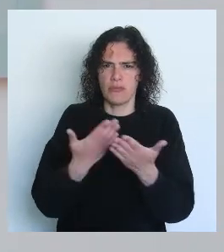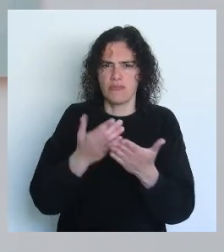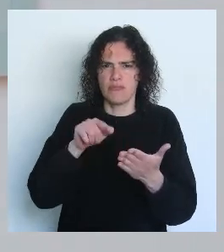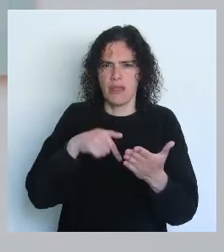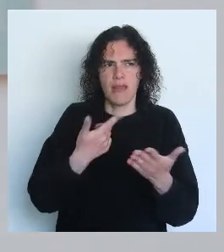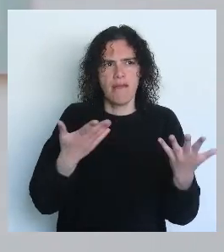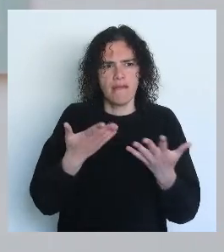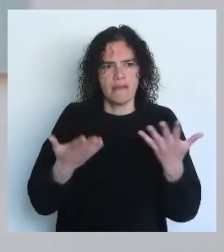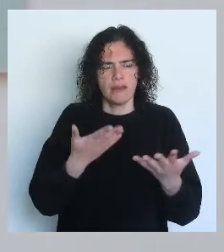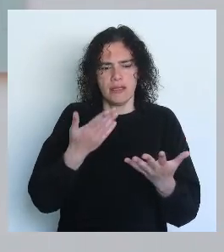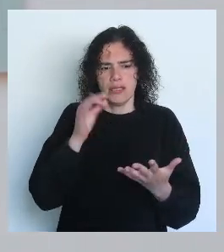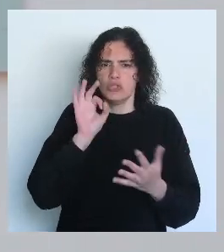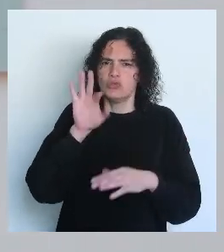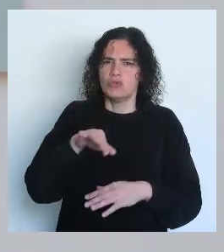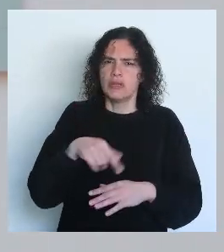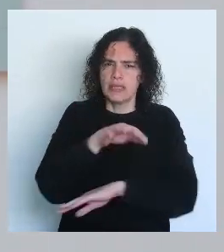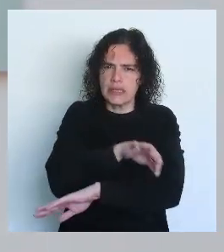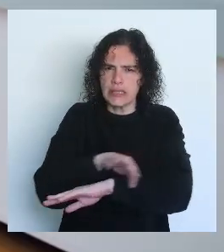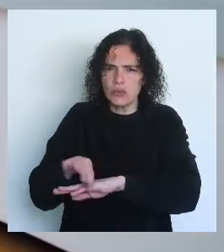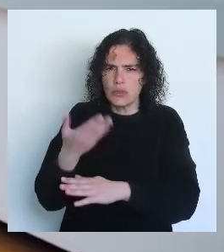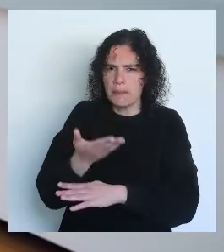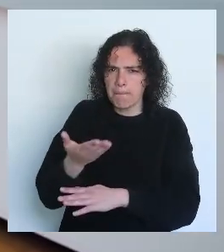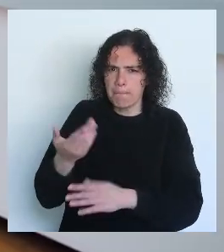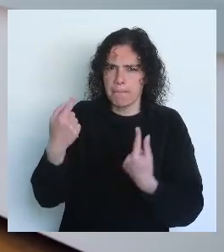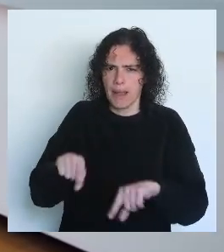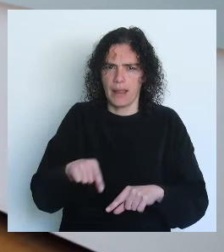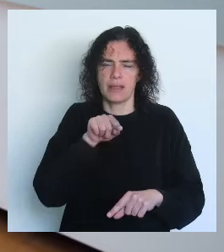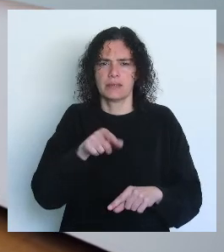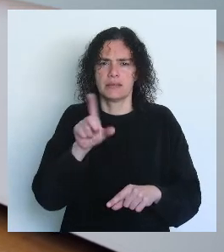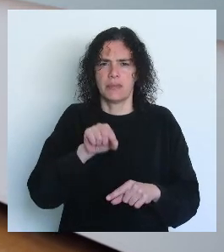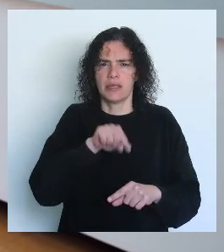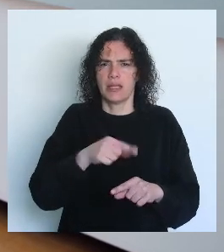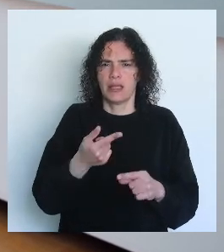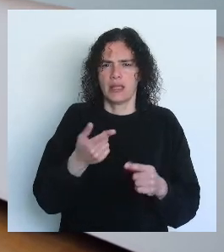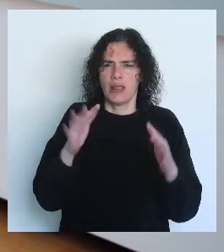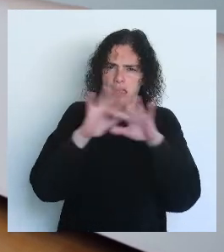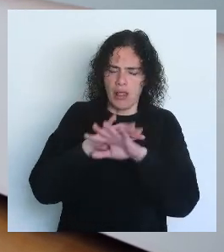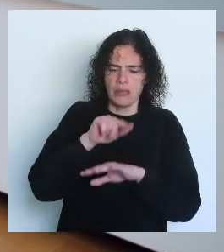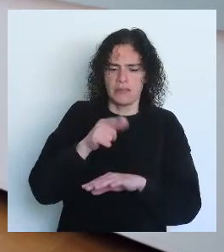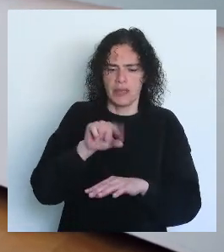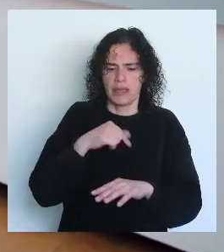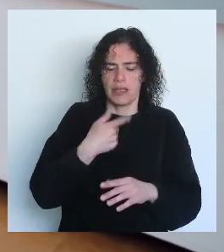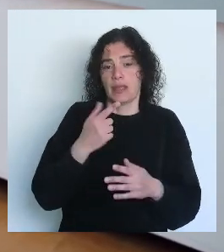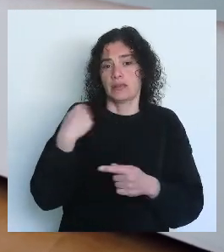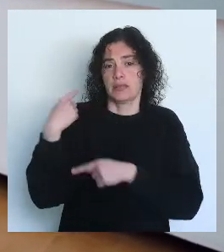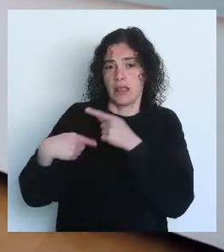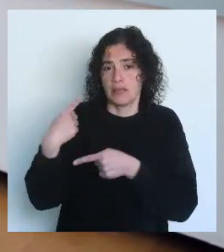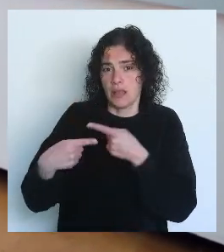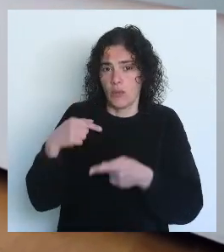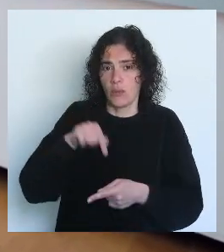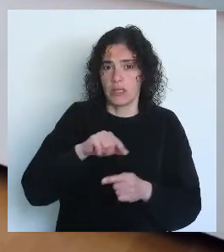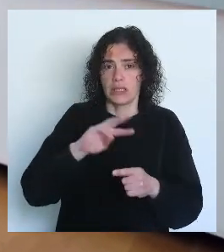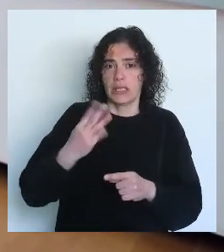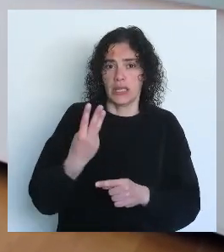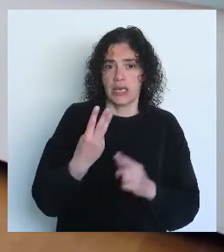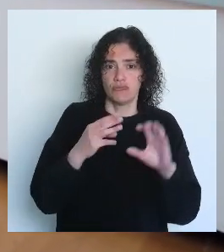a work that almost suggests an architectural presence. It's also a triptych, and the triptych also has a